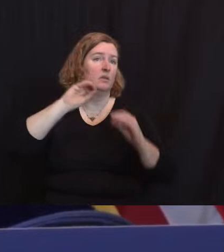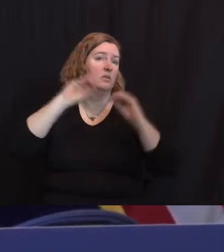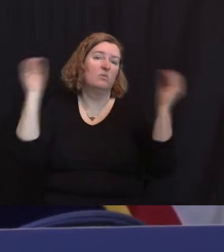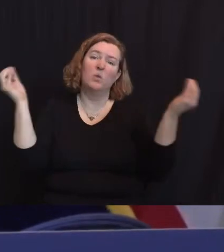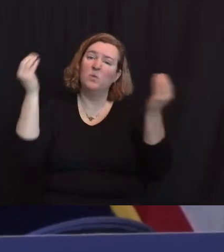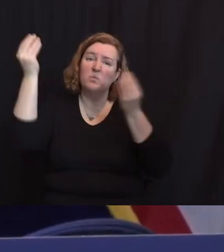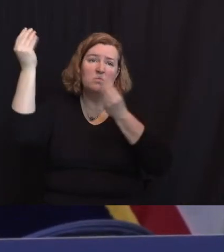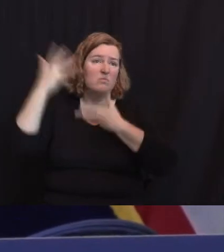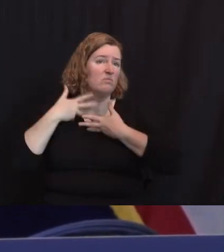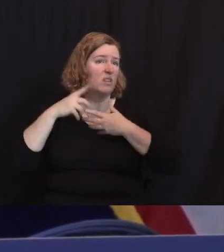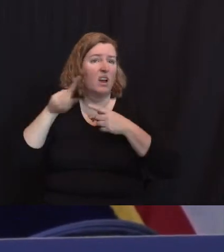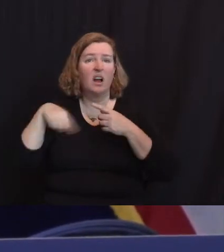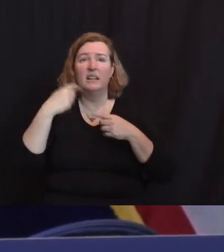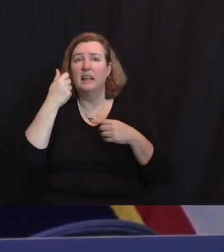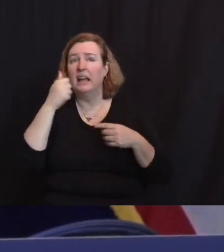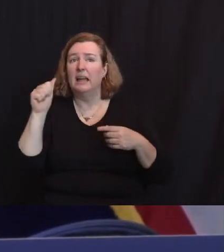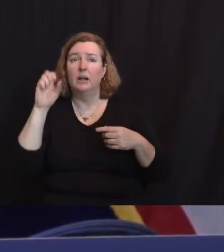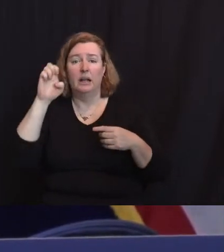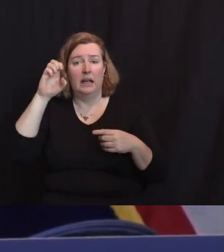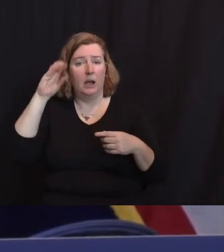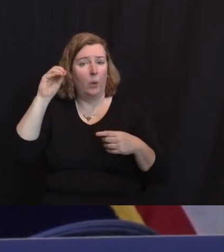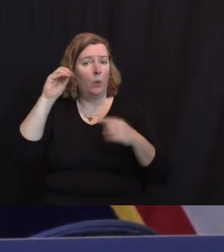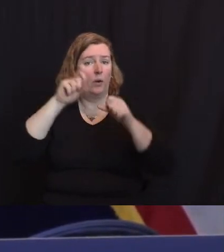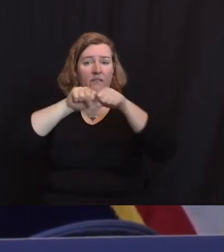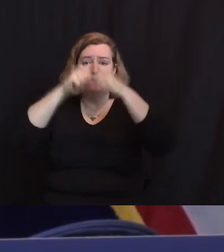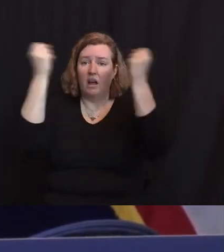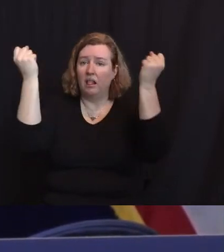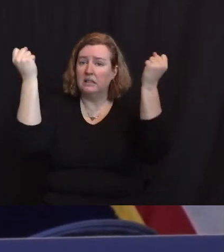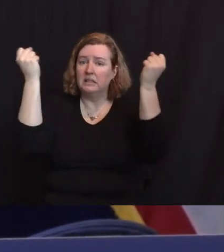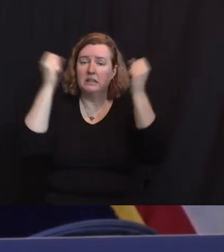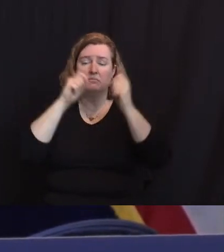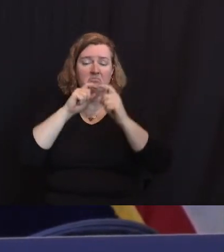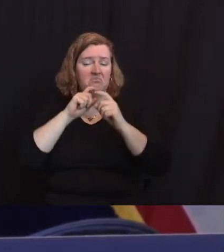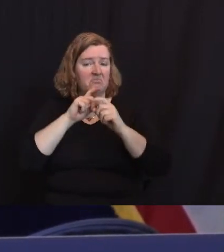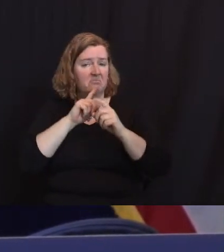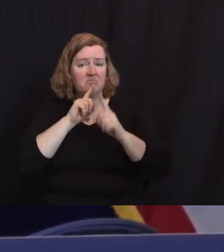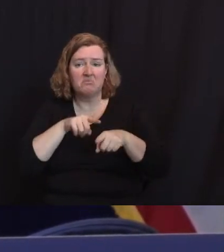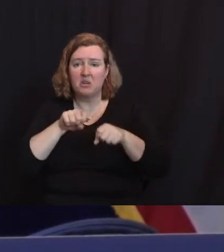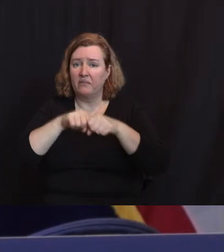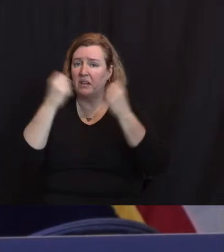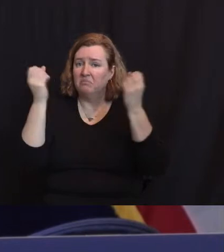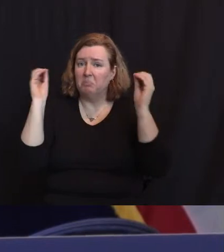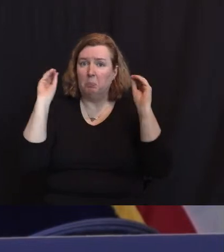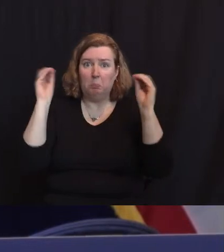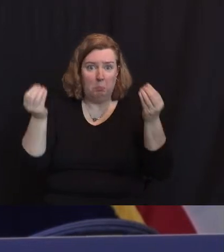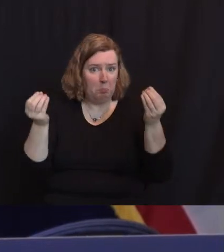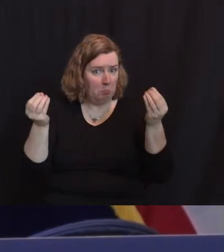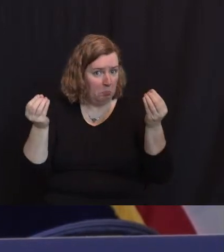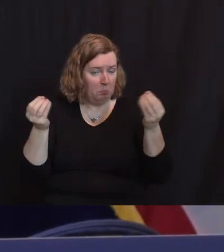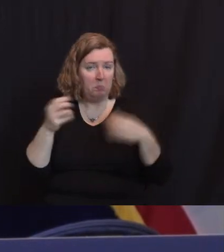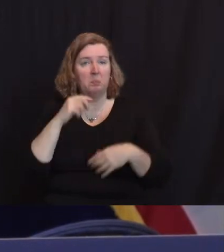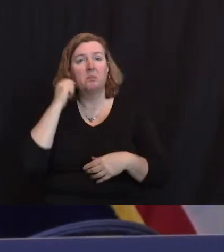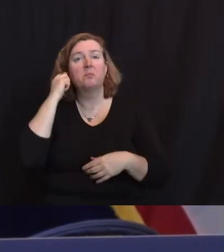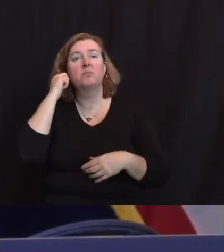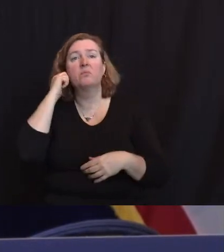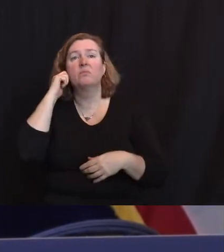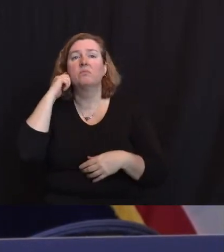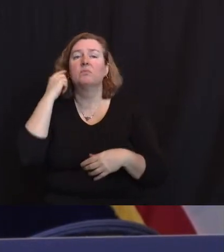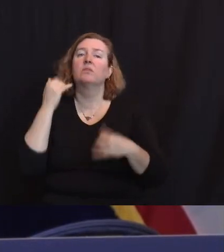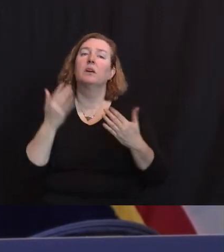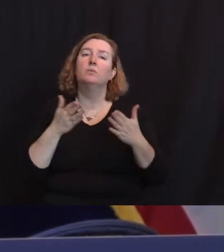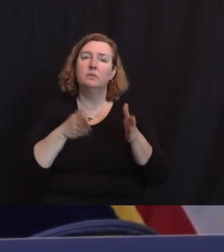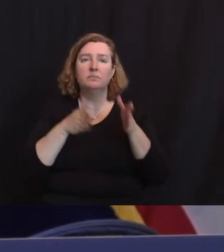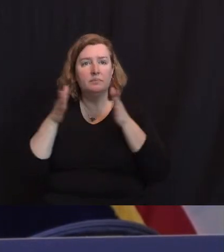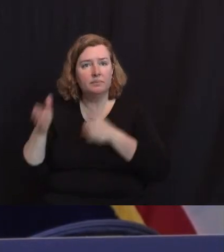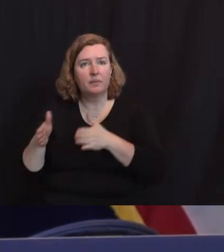order violations. And again, what we're dubbing a call to service. I think Judy talked about it early on